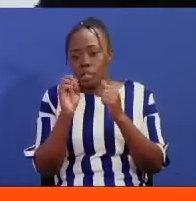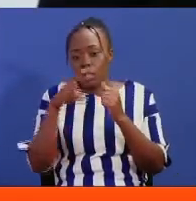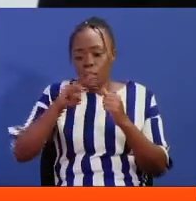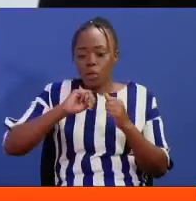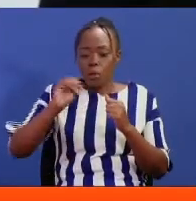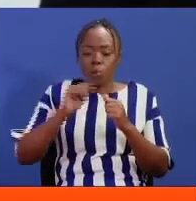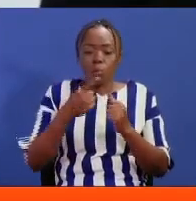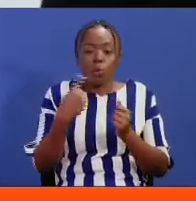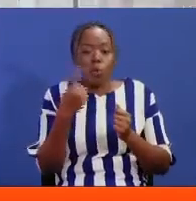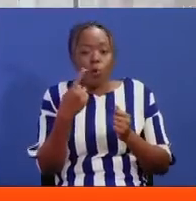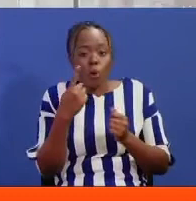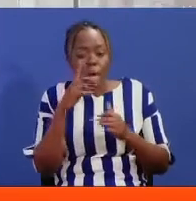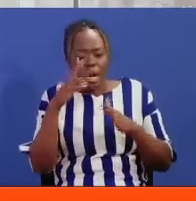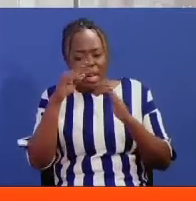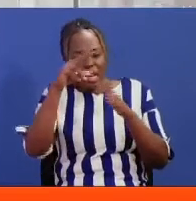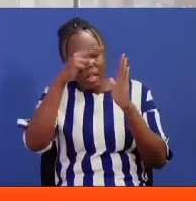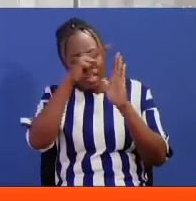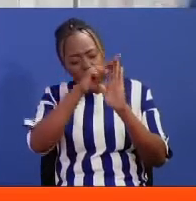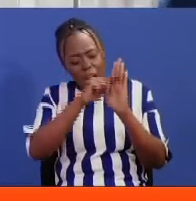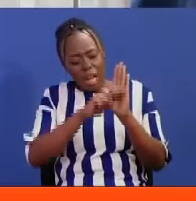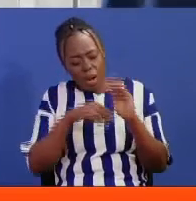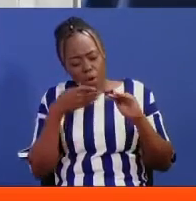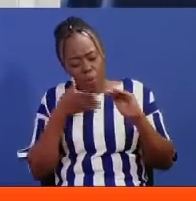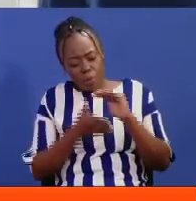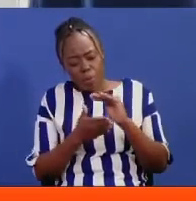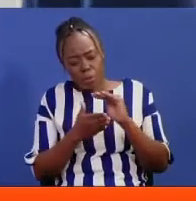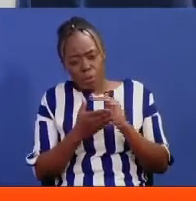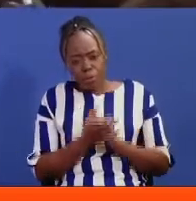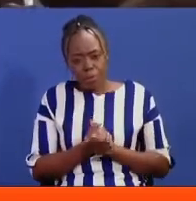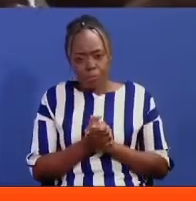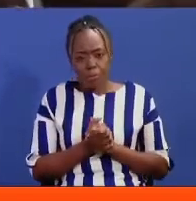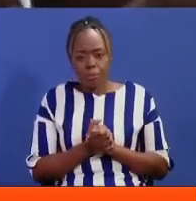is just a drop in the ocean.